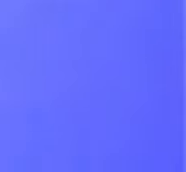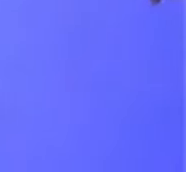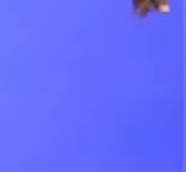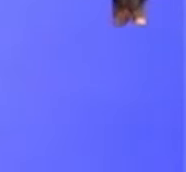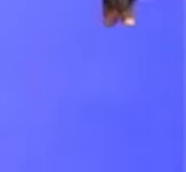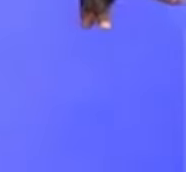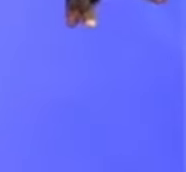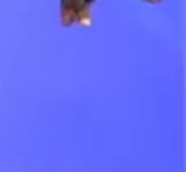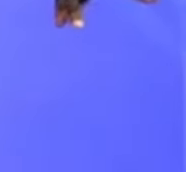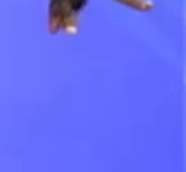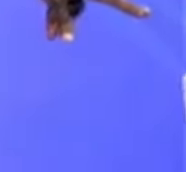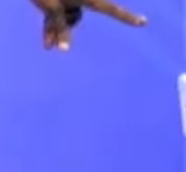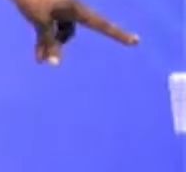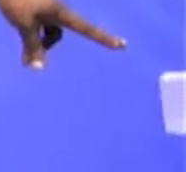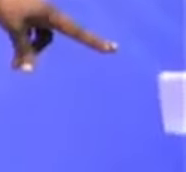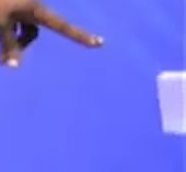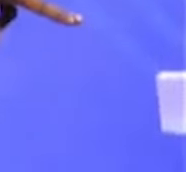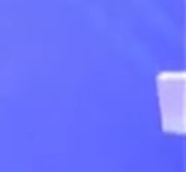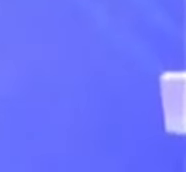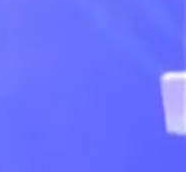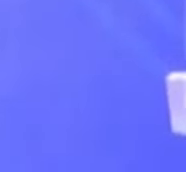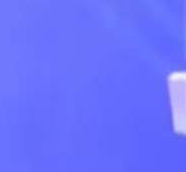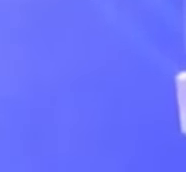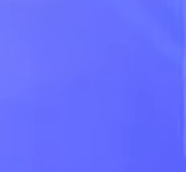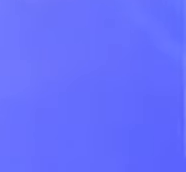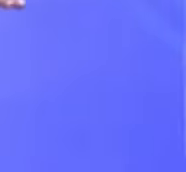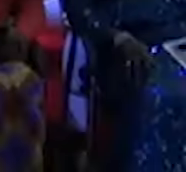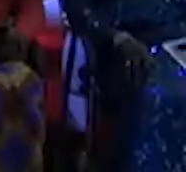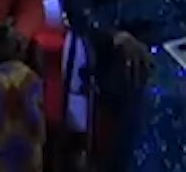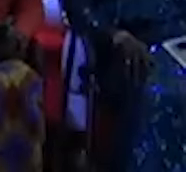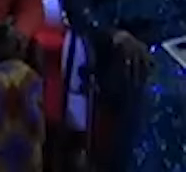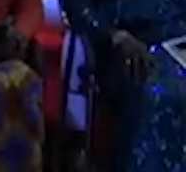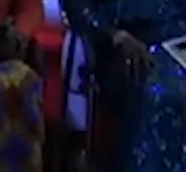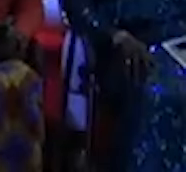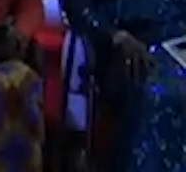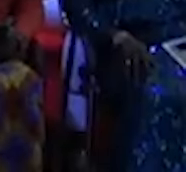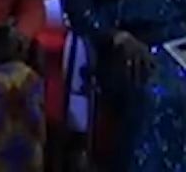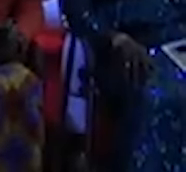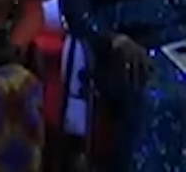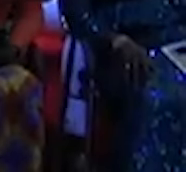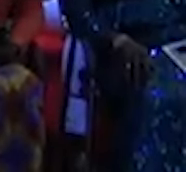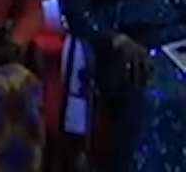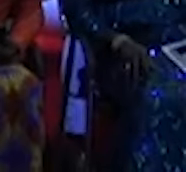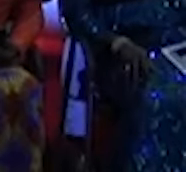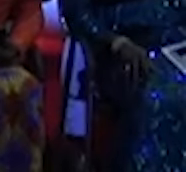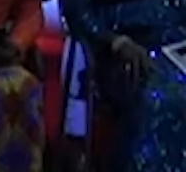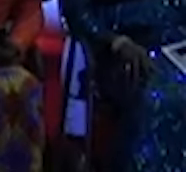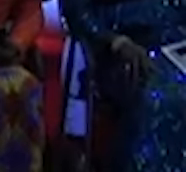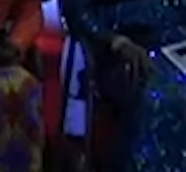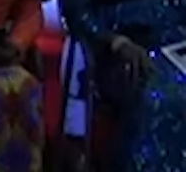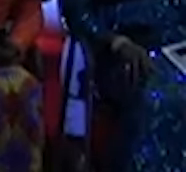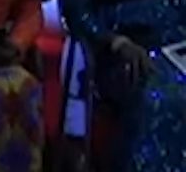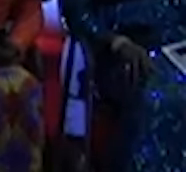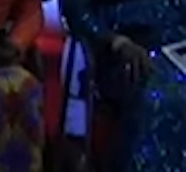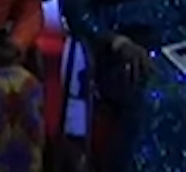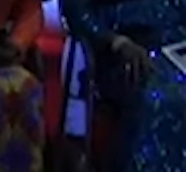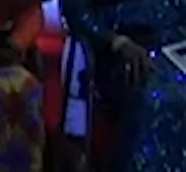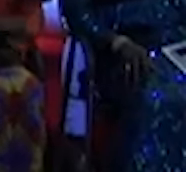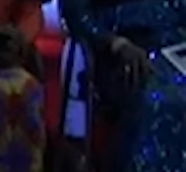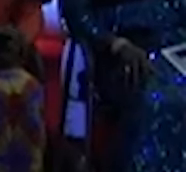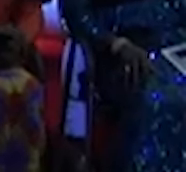from scripture that everybody in Christ is a blessing. Genesis 12:3, in thee shall all the families of the earth